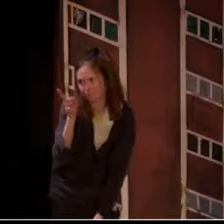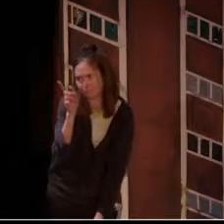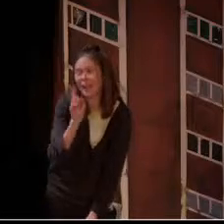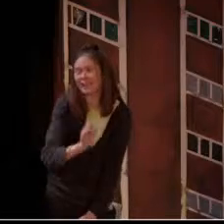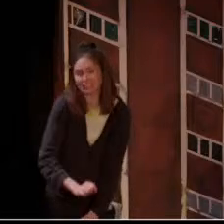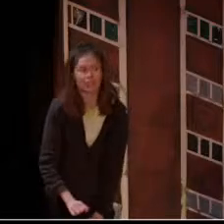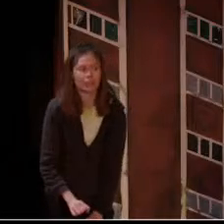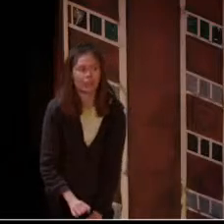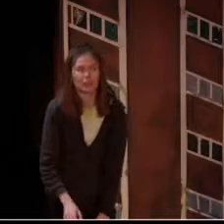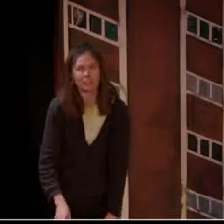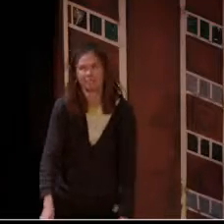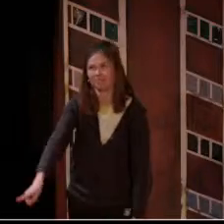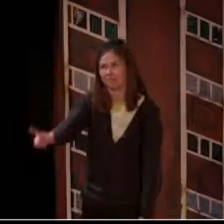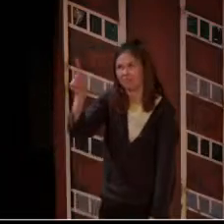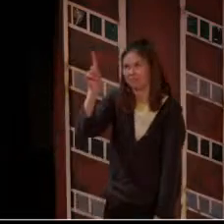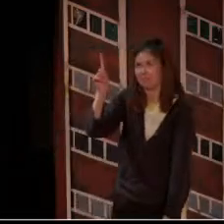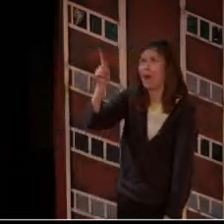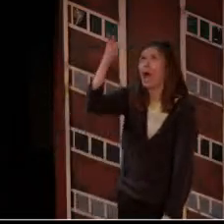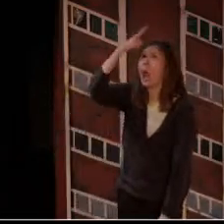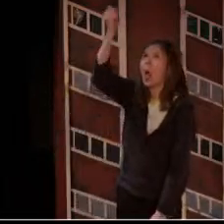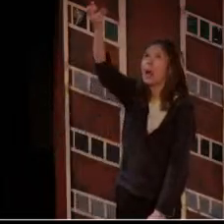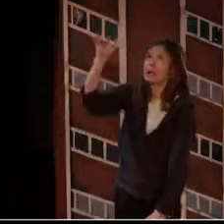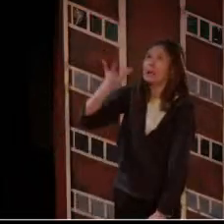Good luck it be thy will.